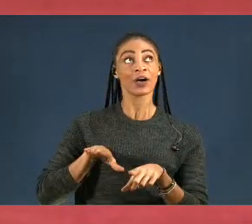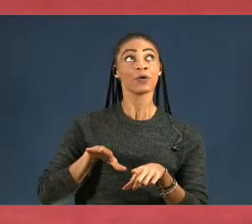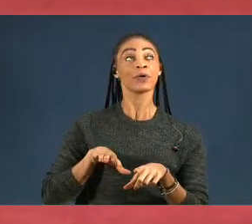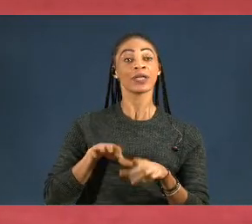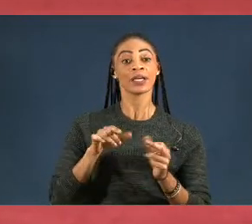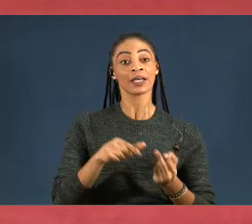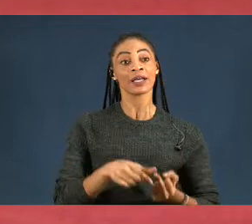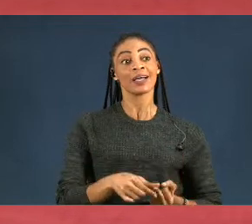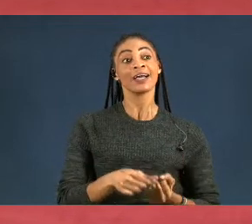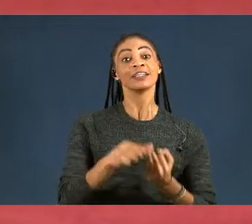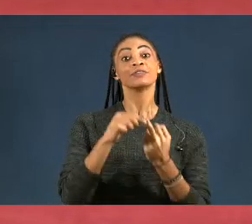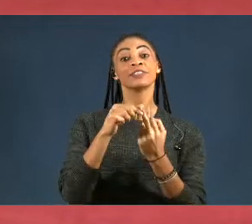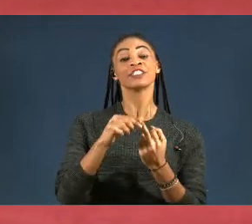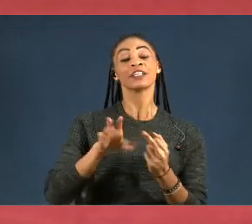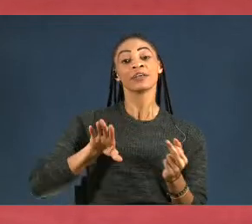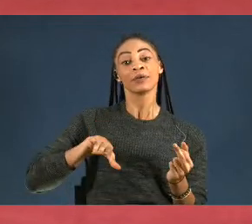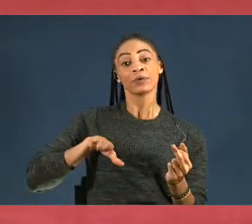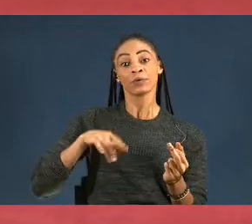raised